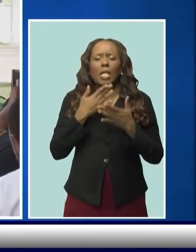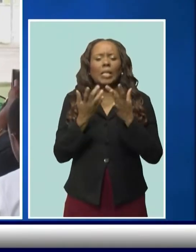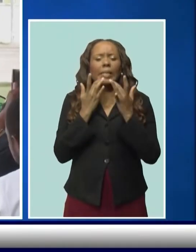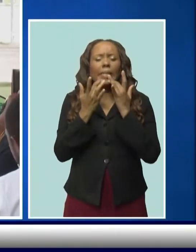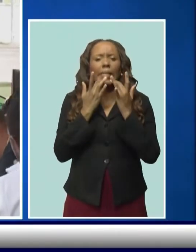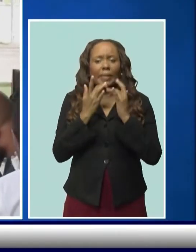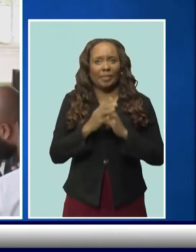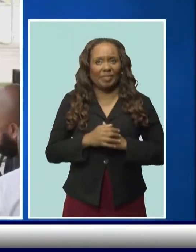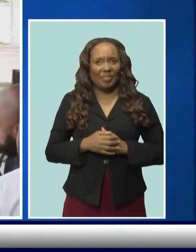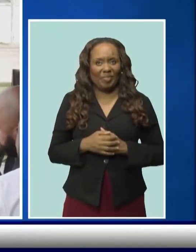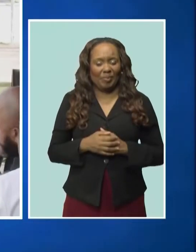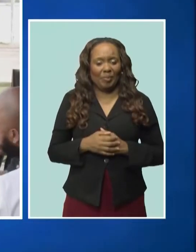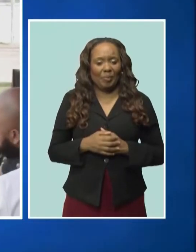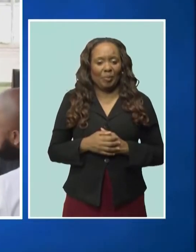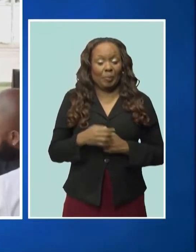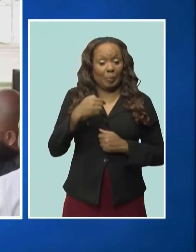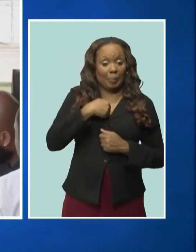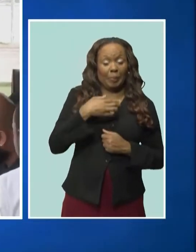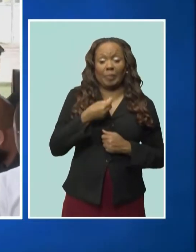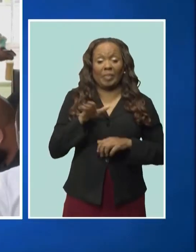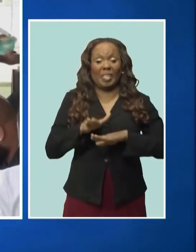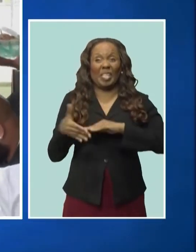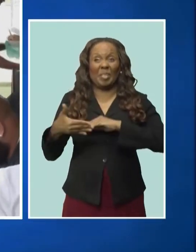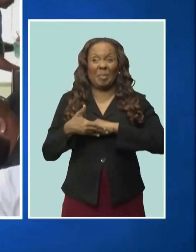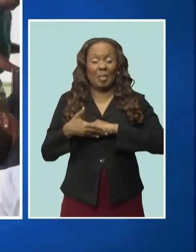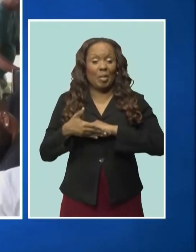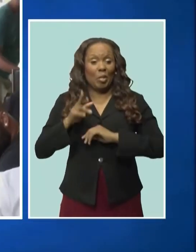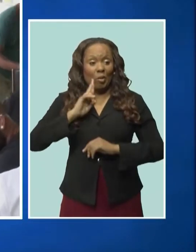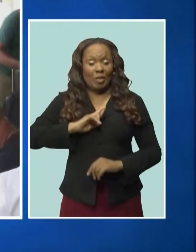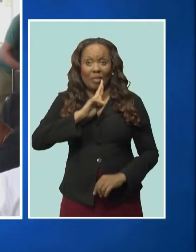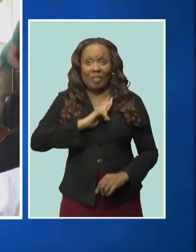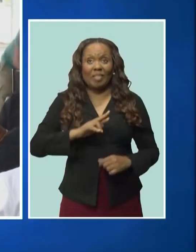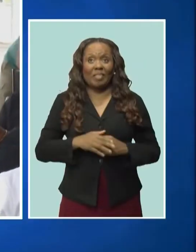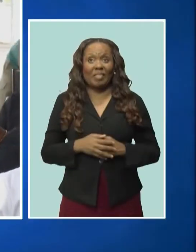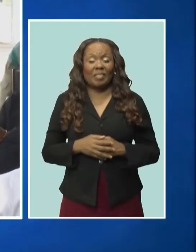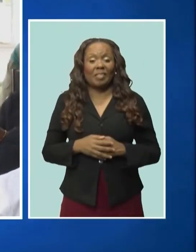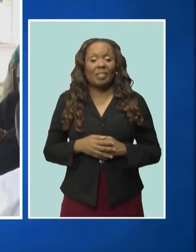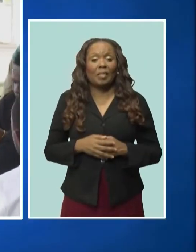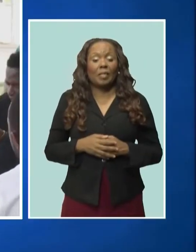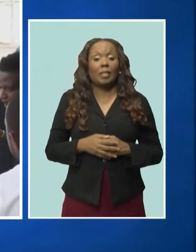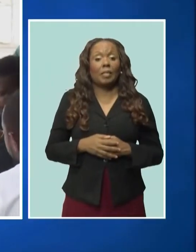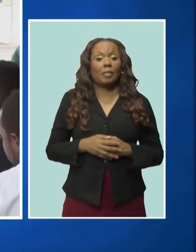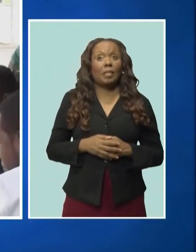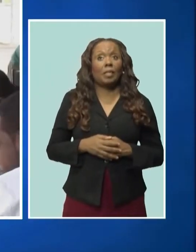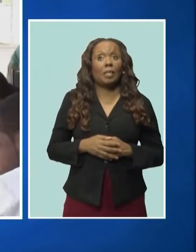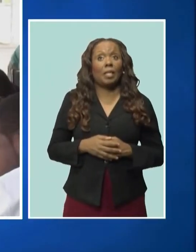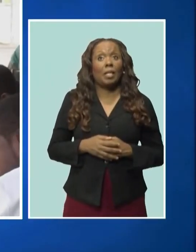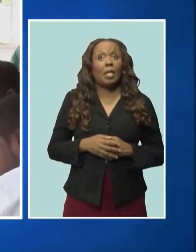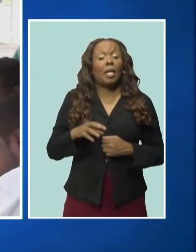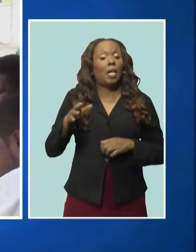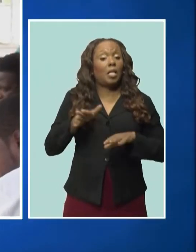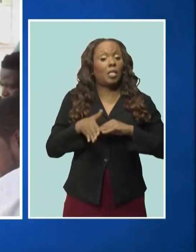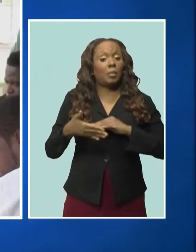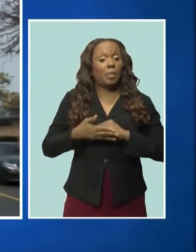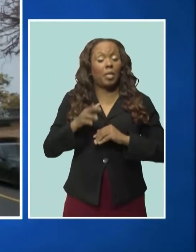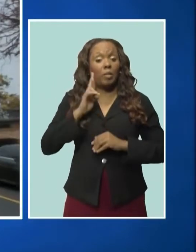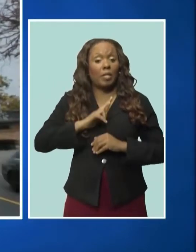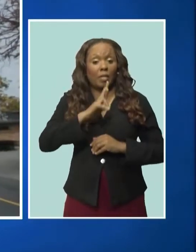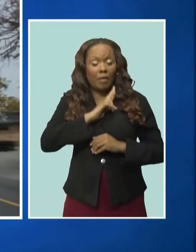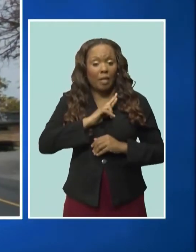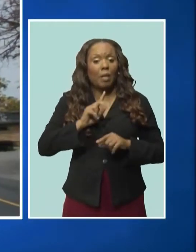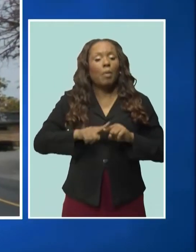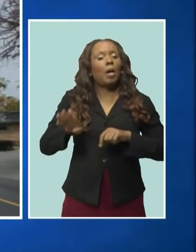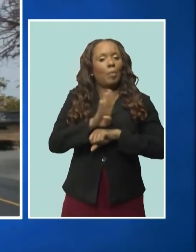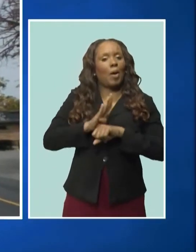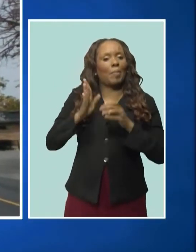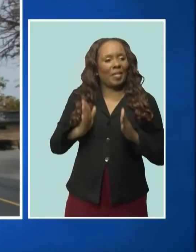My herbs along with the Jamaican restaurant. And you know, the Jamaican restaurant, I'm a Bajan owner, but a Jamaican chef. The restaurant